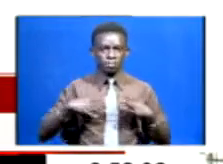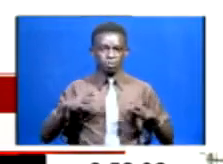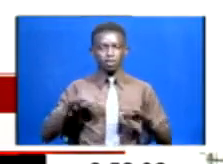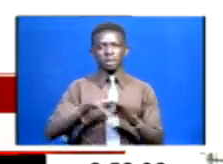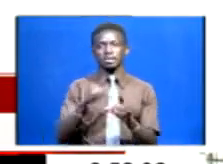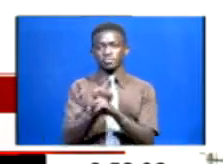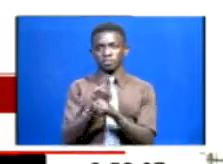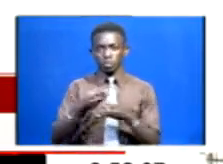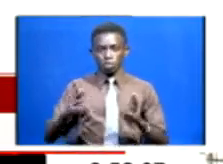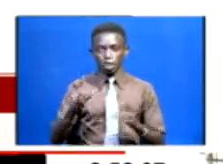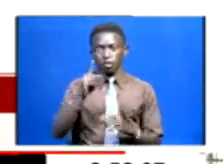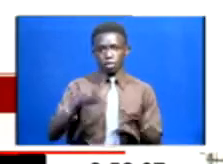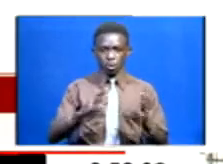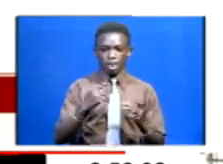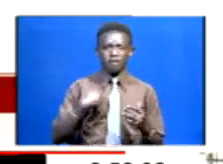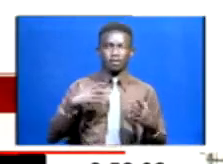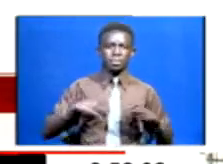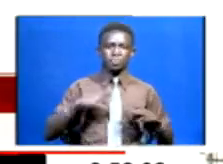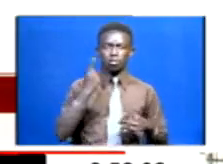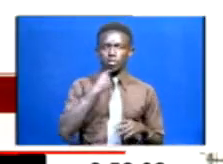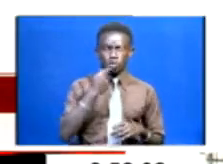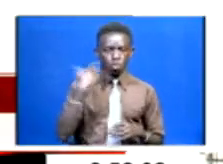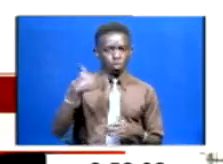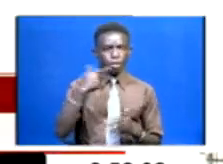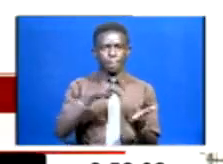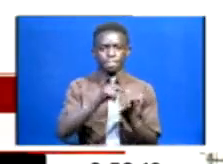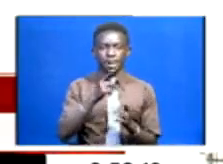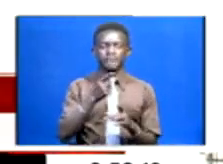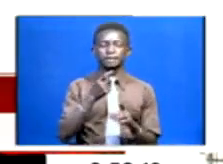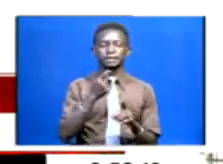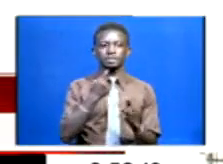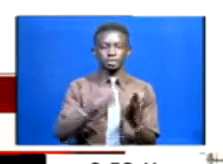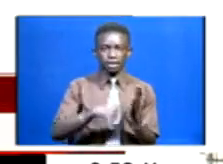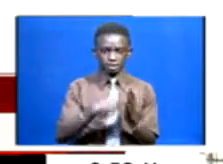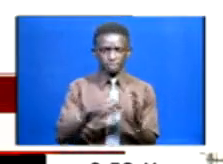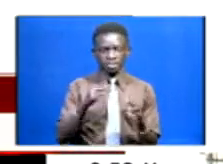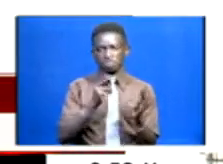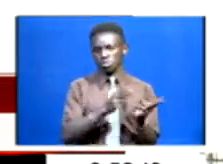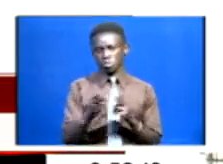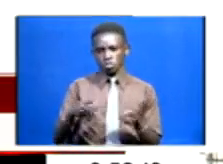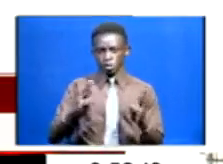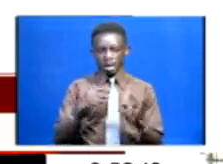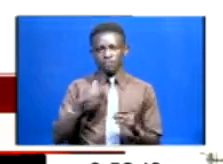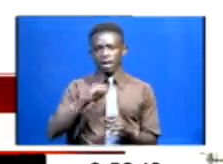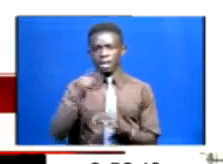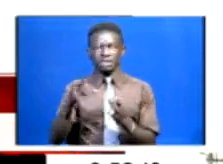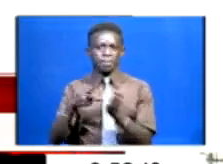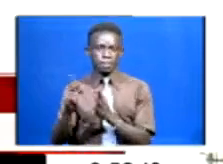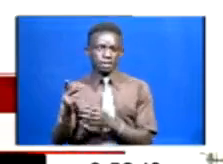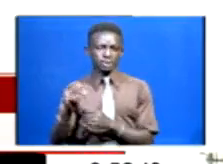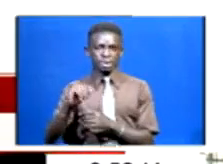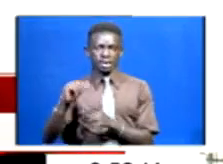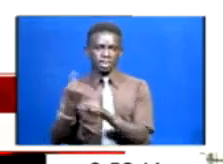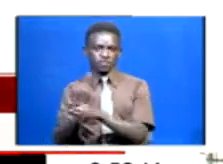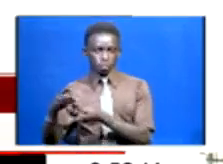are people who currently have been paying tax the normal way, and realize also the one for digital, they're also paying. So it's like this double paying in some